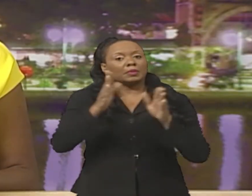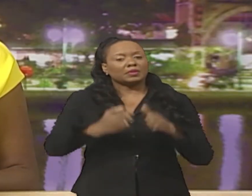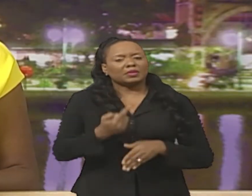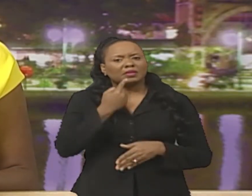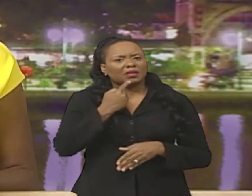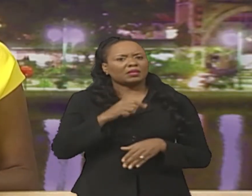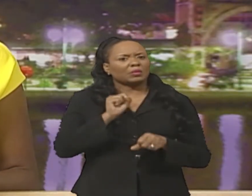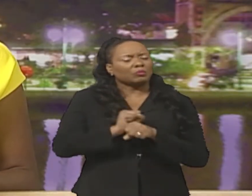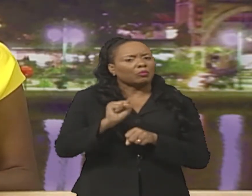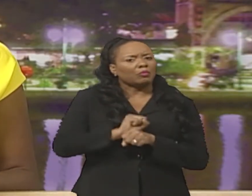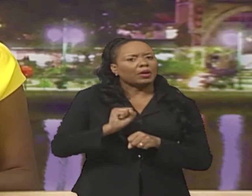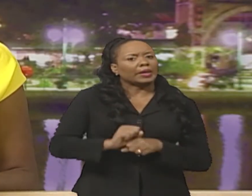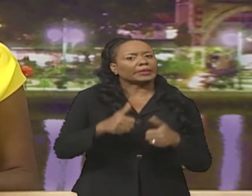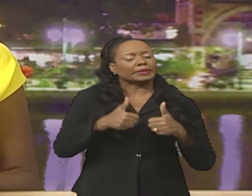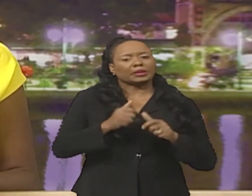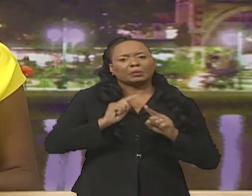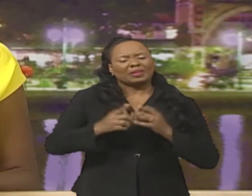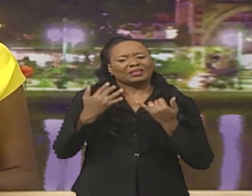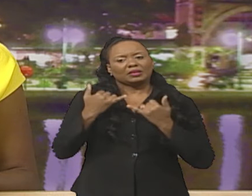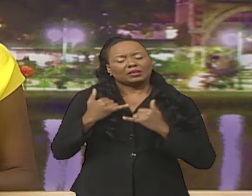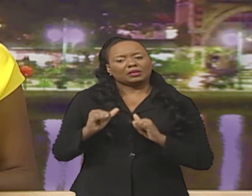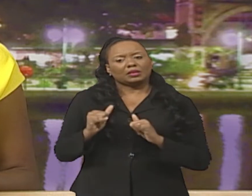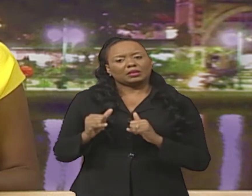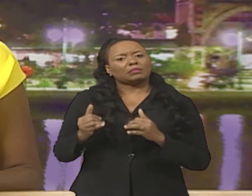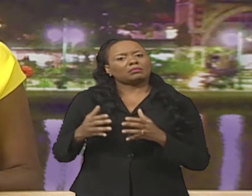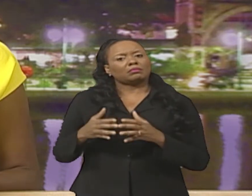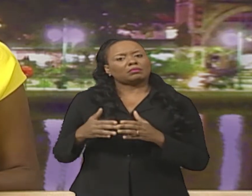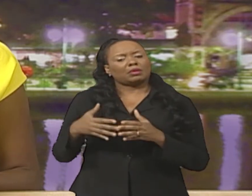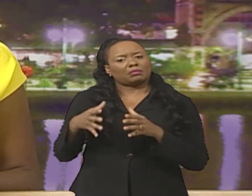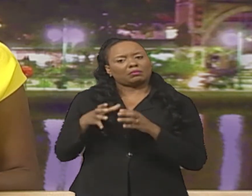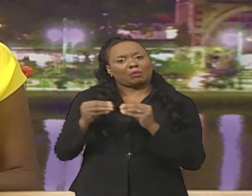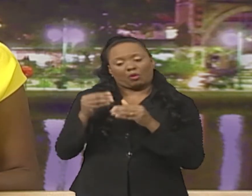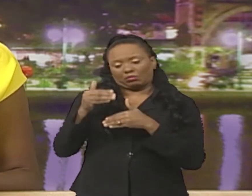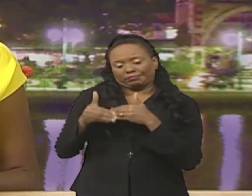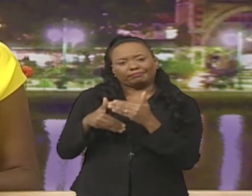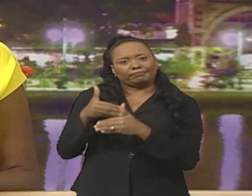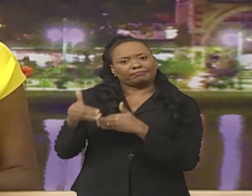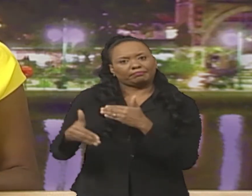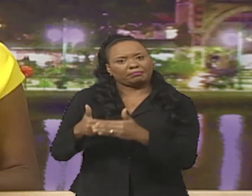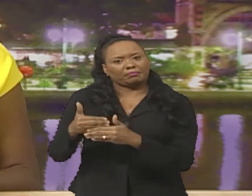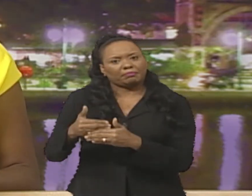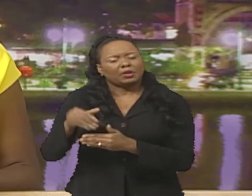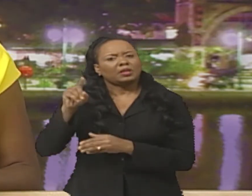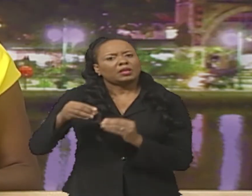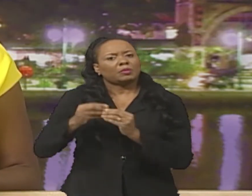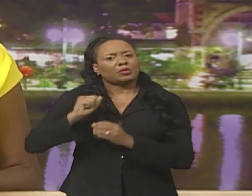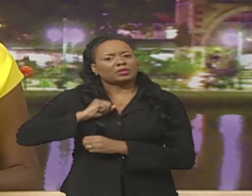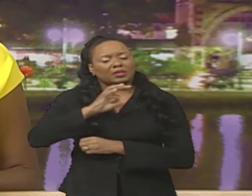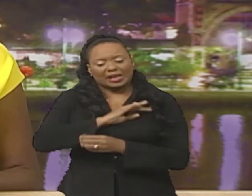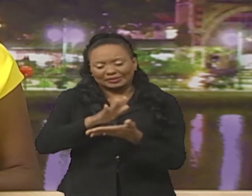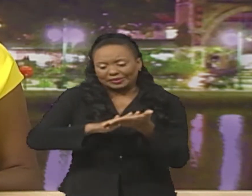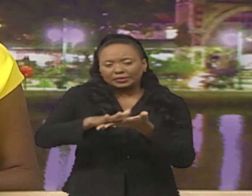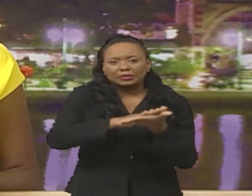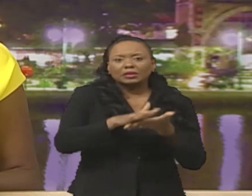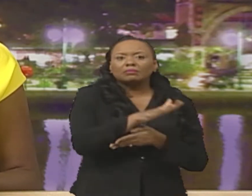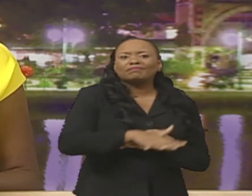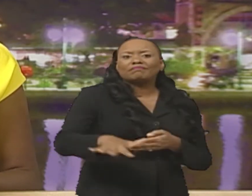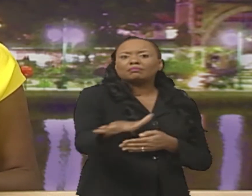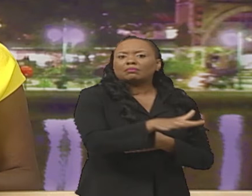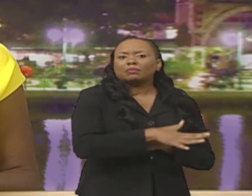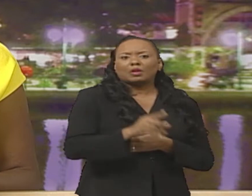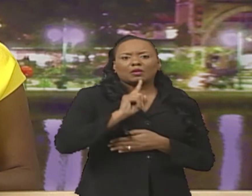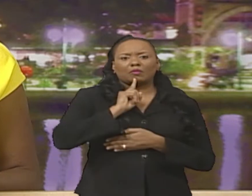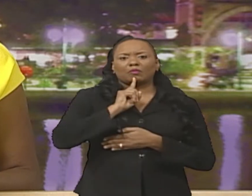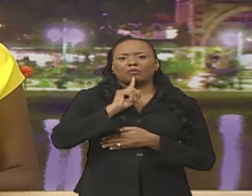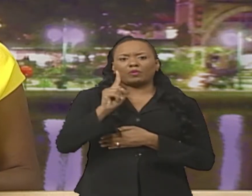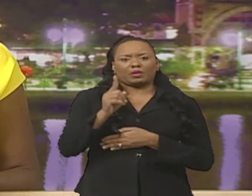way to go in terms of appropriately positioning staff and getting not only the surroundings cleaned up, but also paying attention to the entire